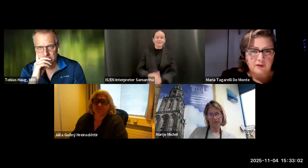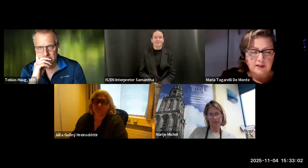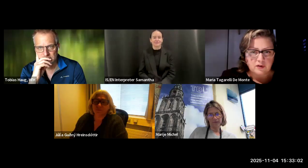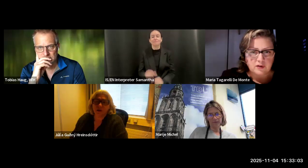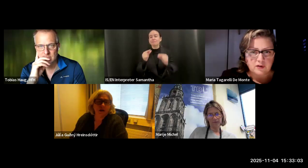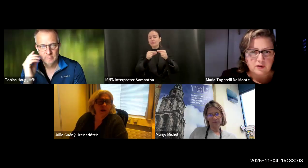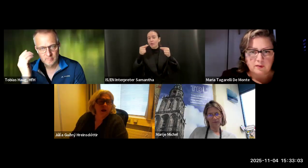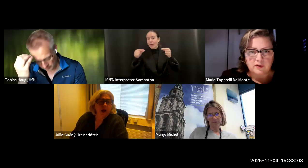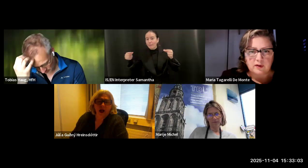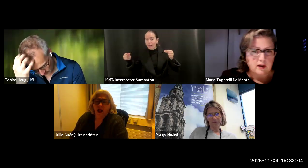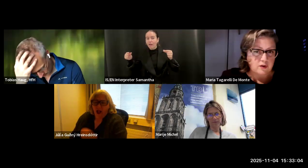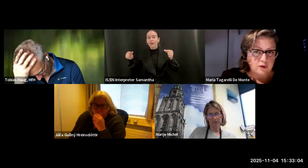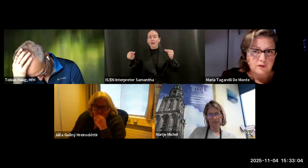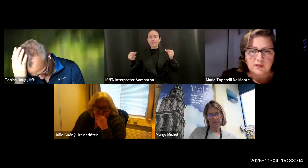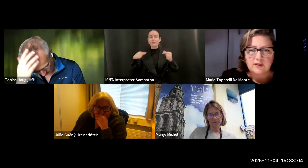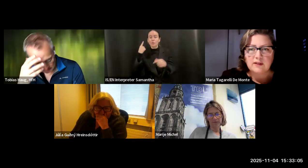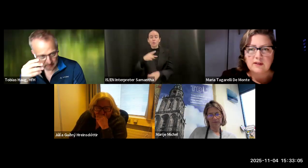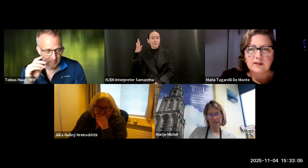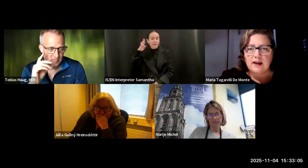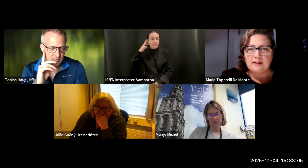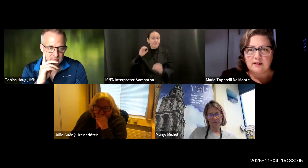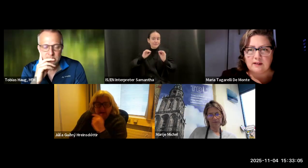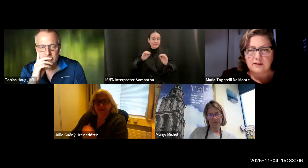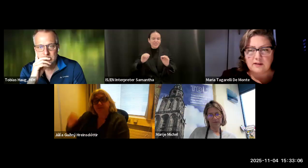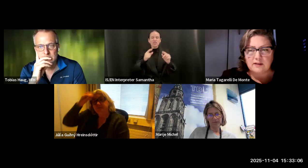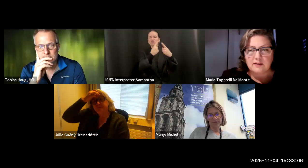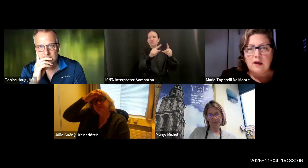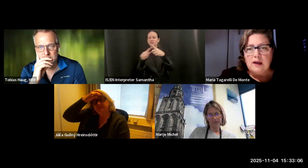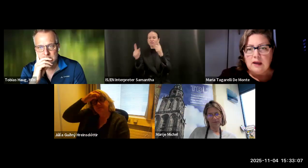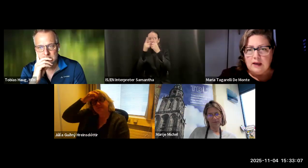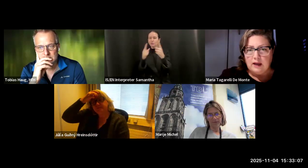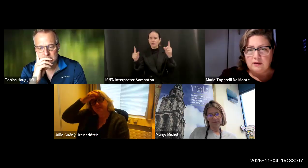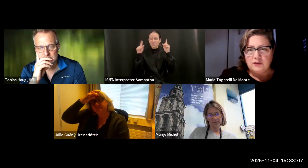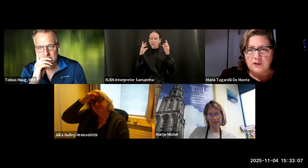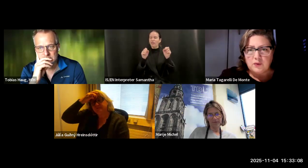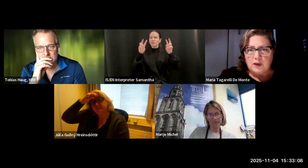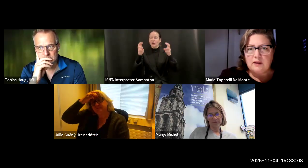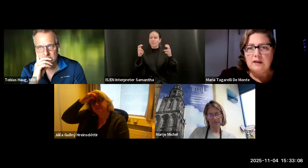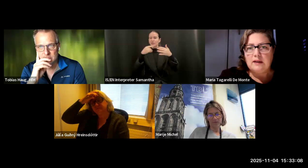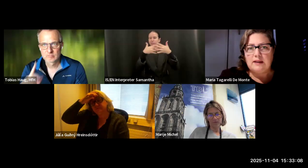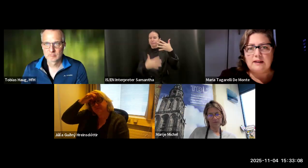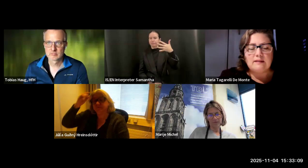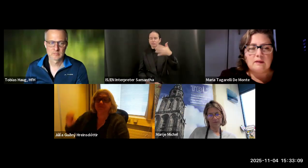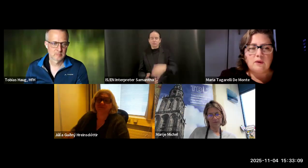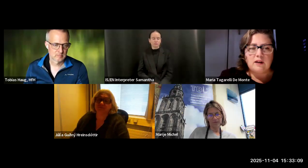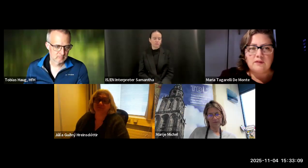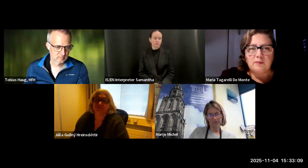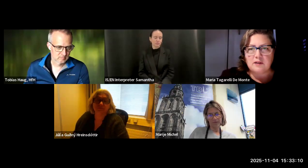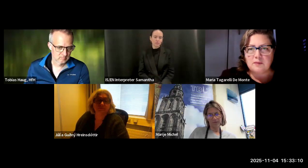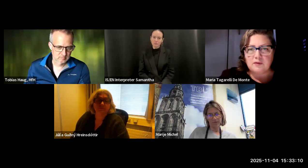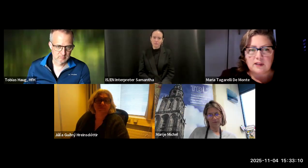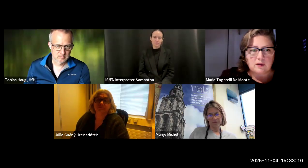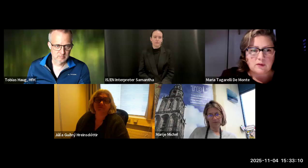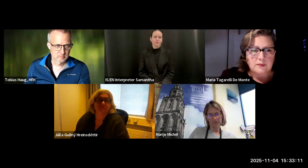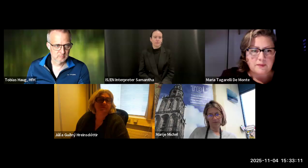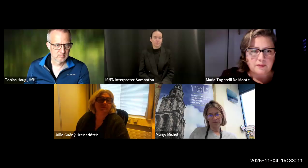deaf professors from other universities, etc., etc. Now, this first one is one of